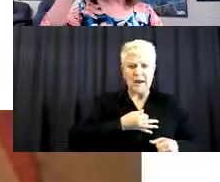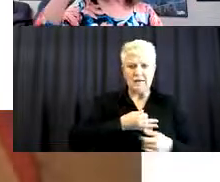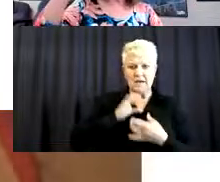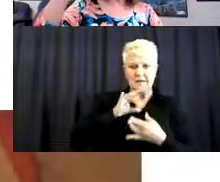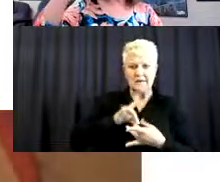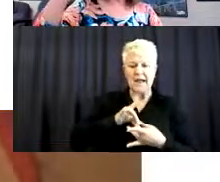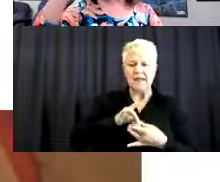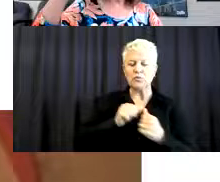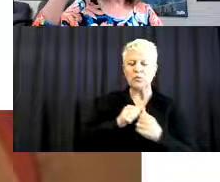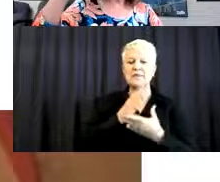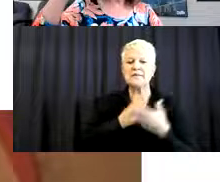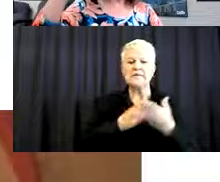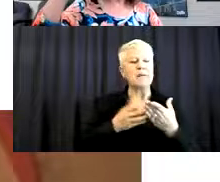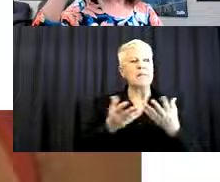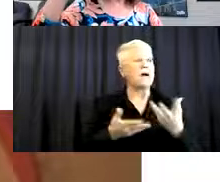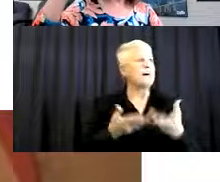with some of the